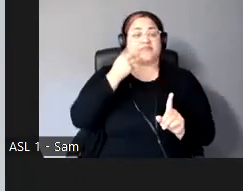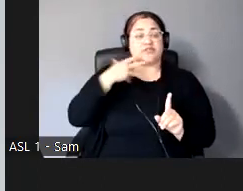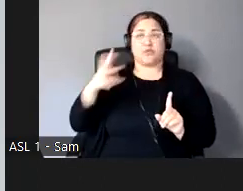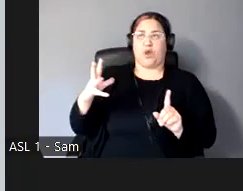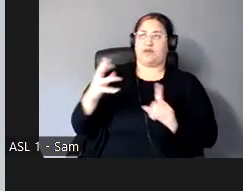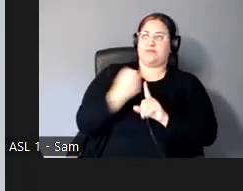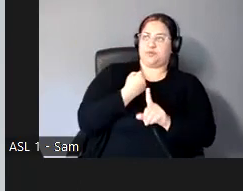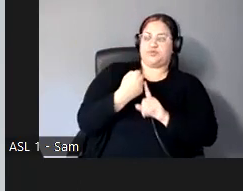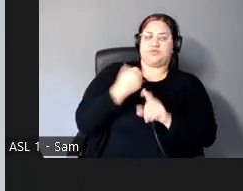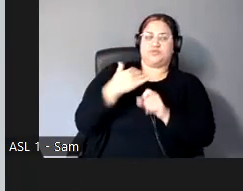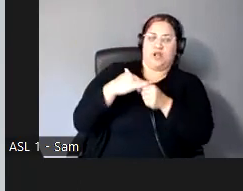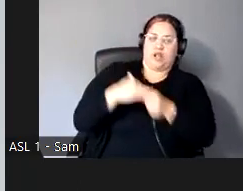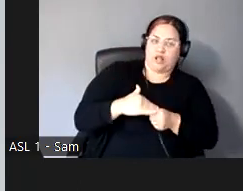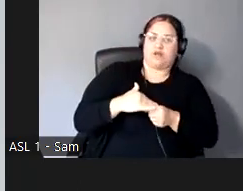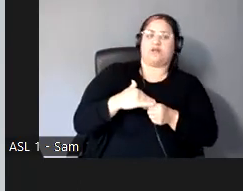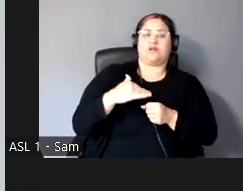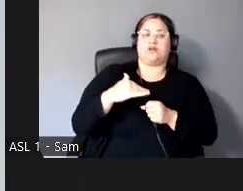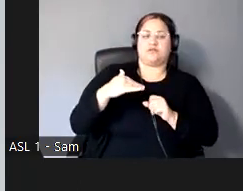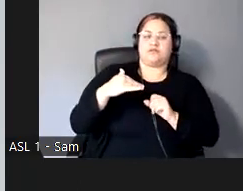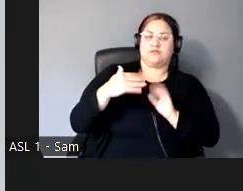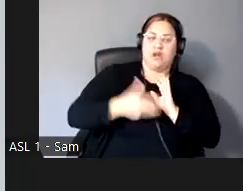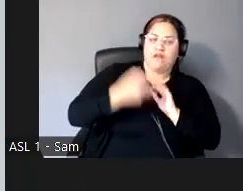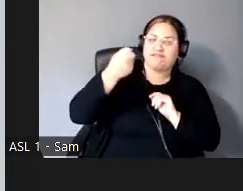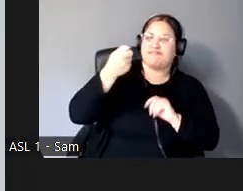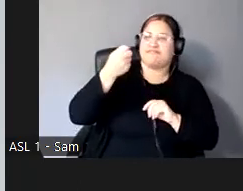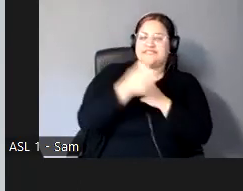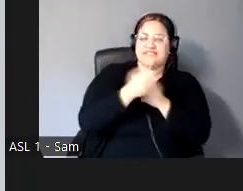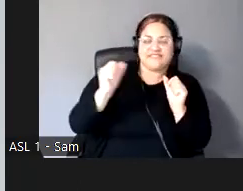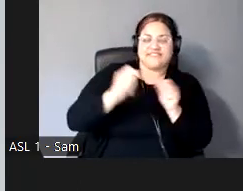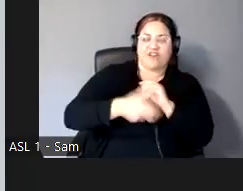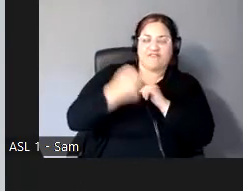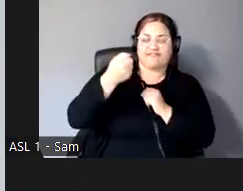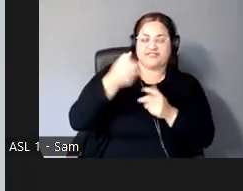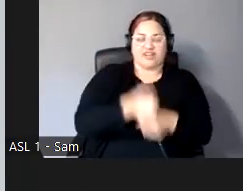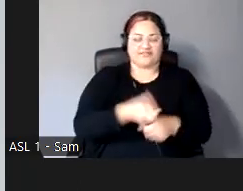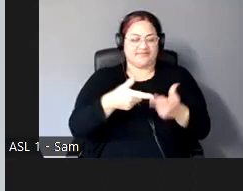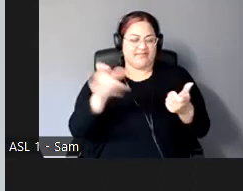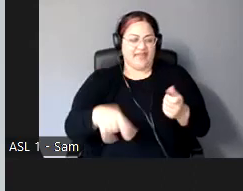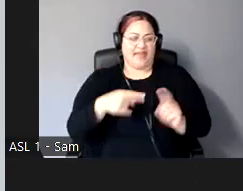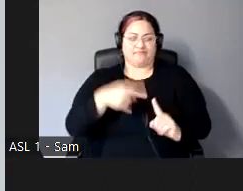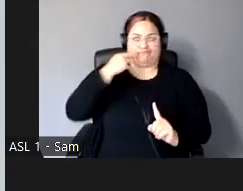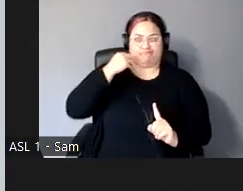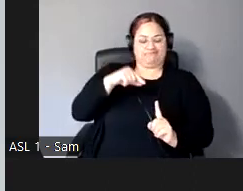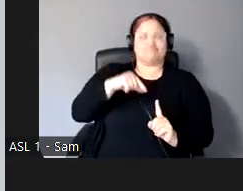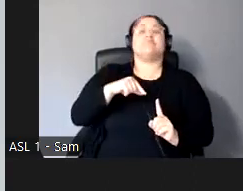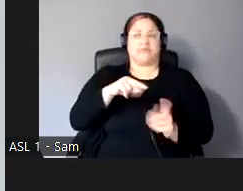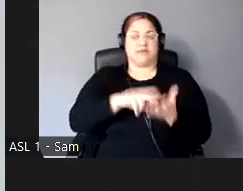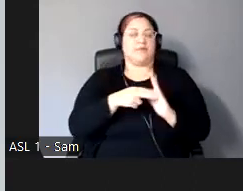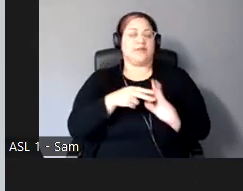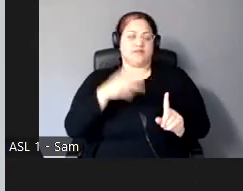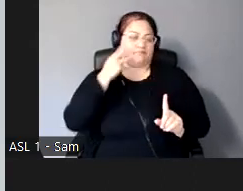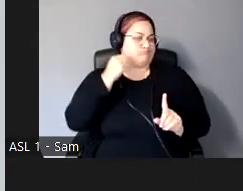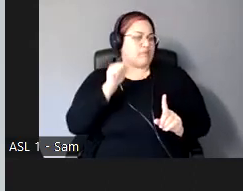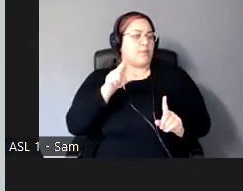that relationship component, and there's that expectation of trust and the harm that's caused to the older